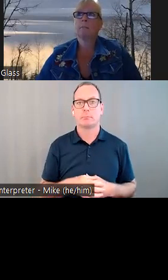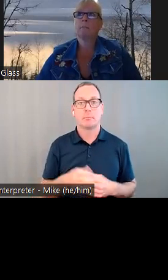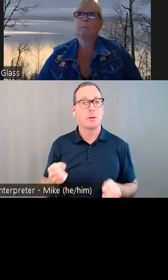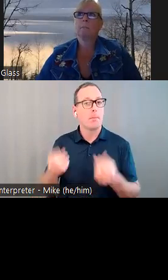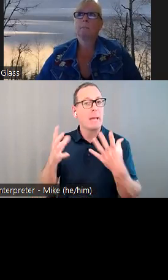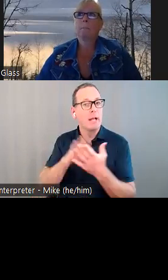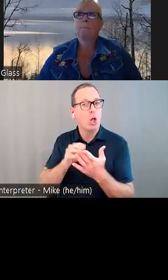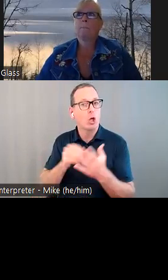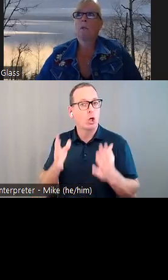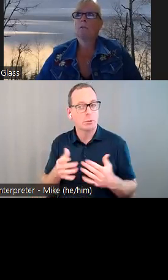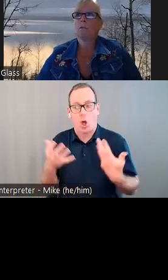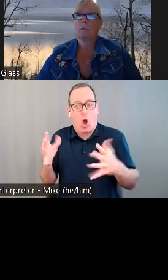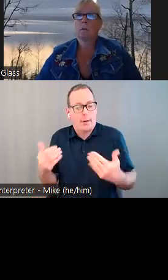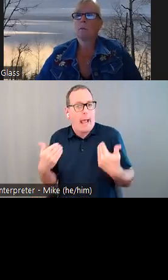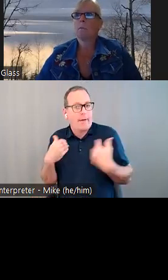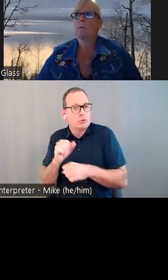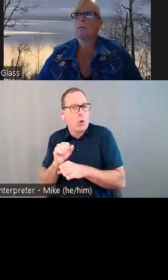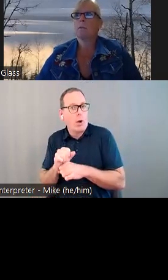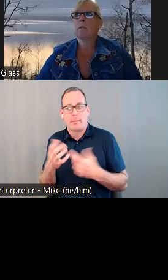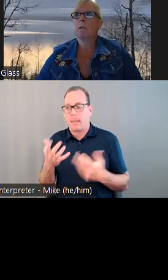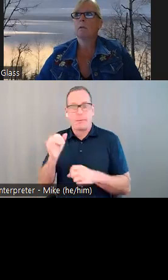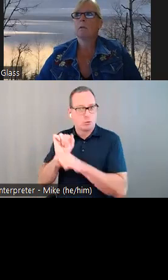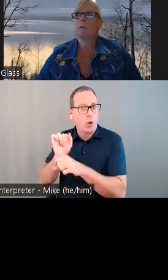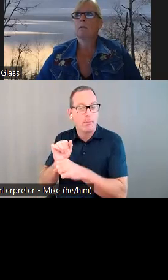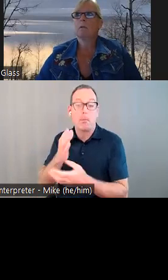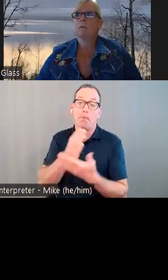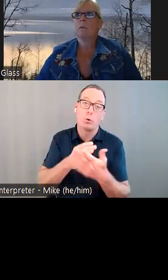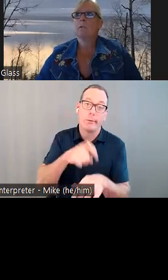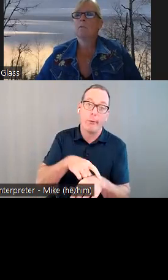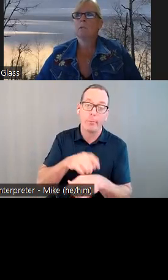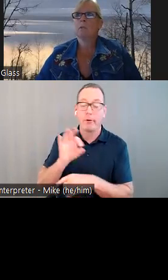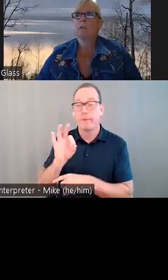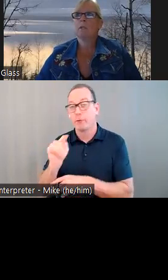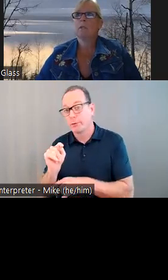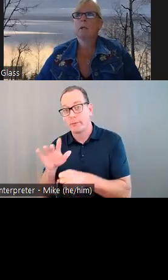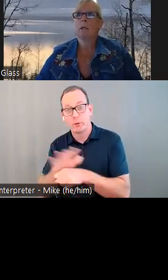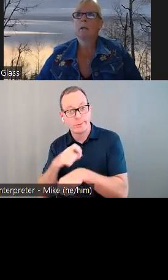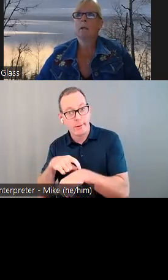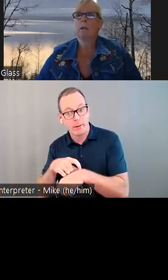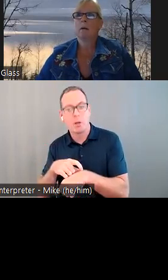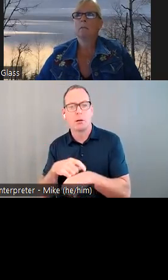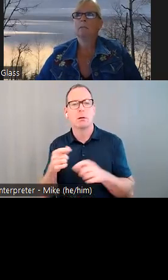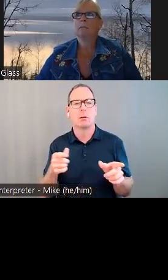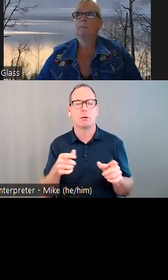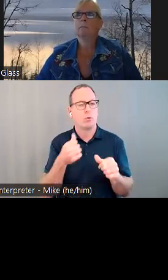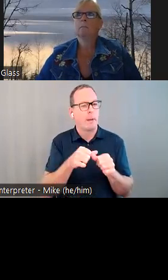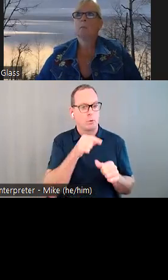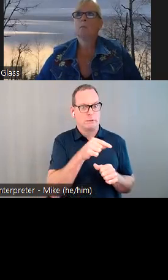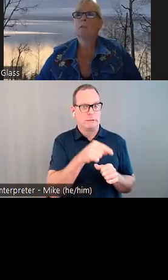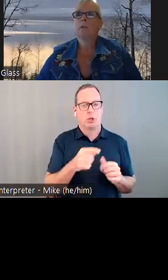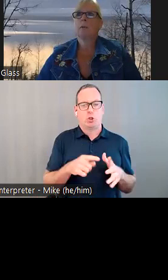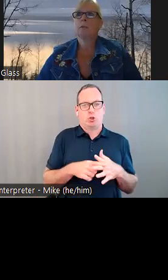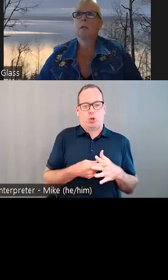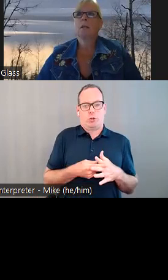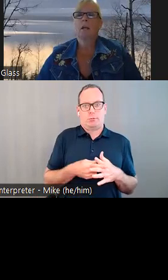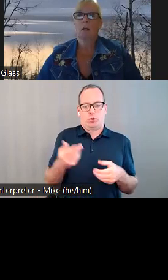part-time. And so just a quick comparison between the numbers for this particular site and the